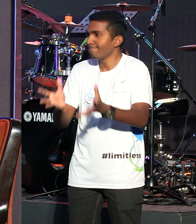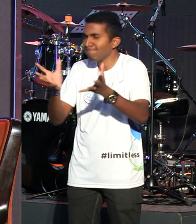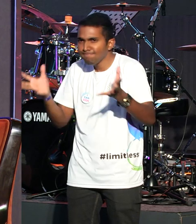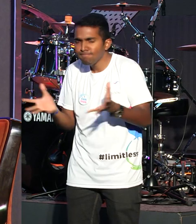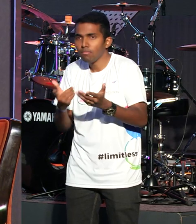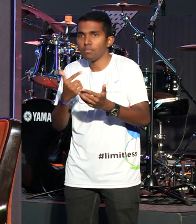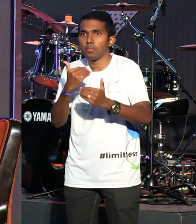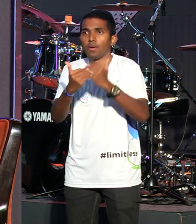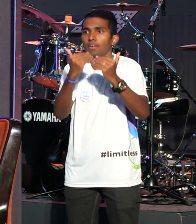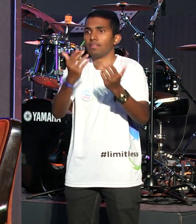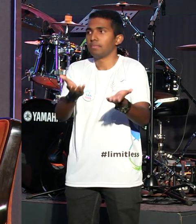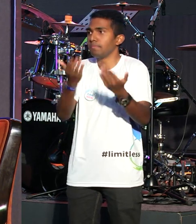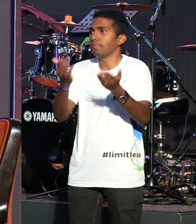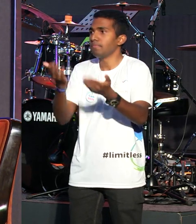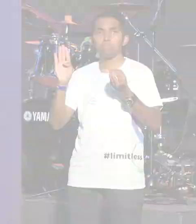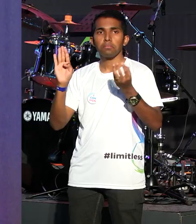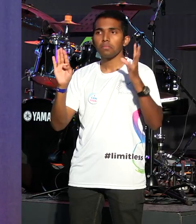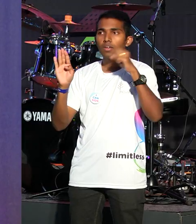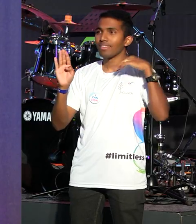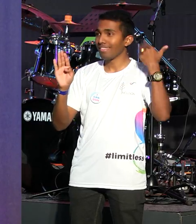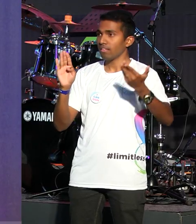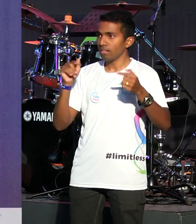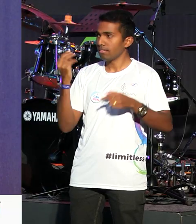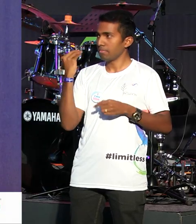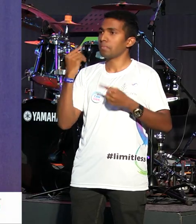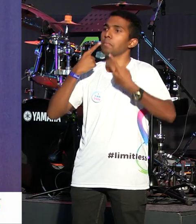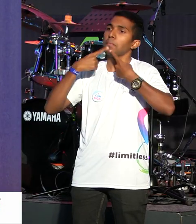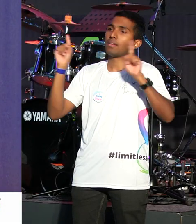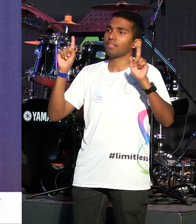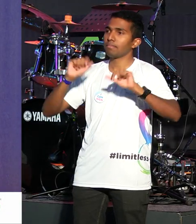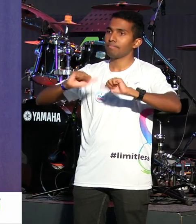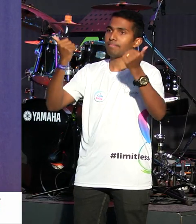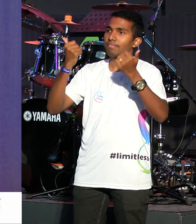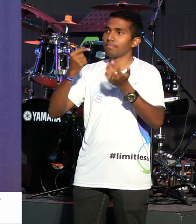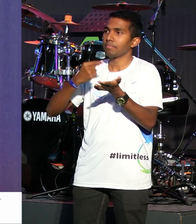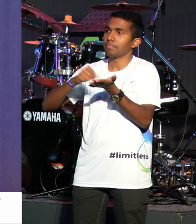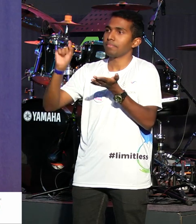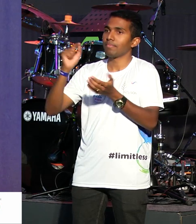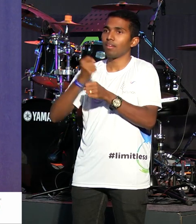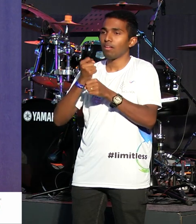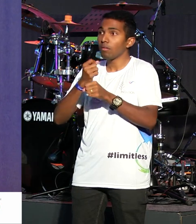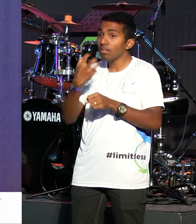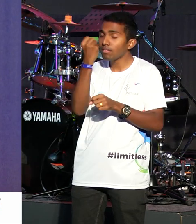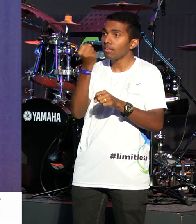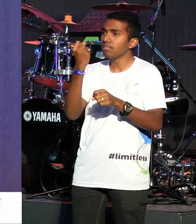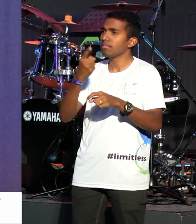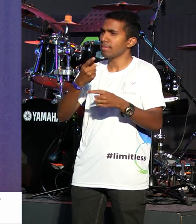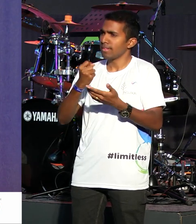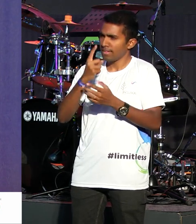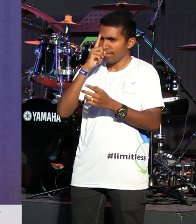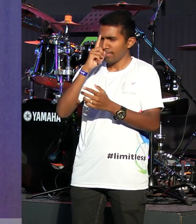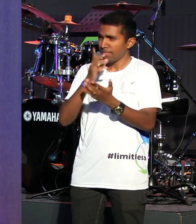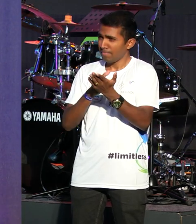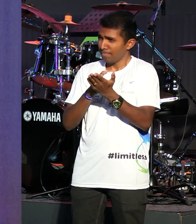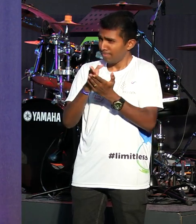that we need inclusion to be a part of our value system. So that newfound sense of independence, interactive ability,